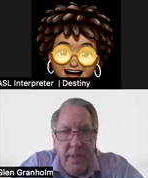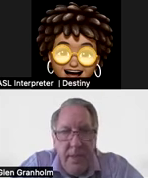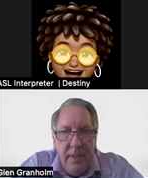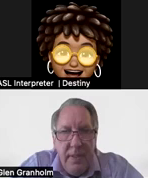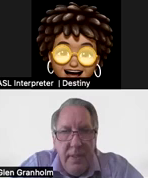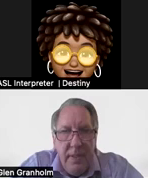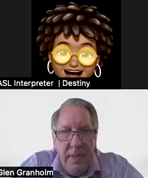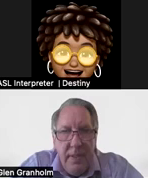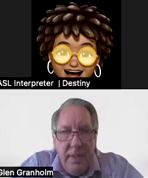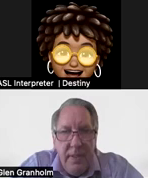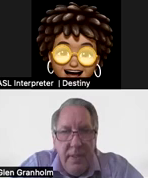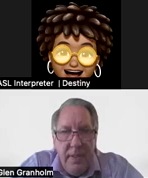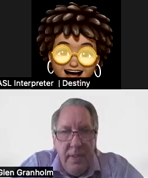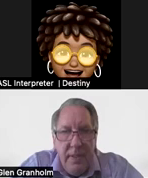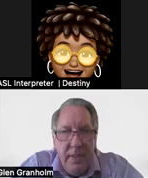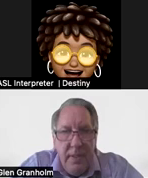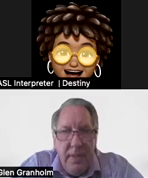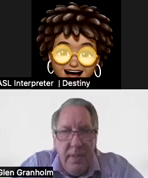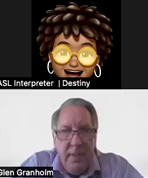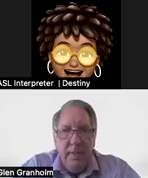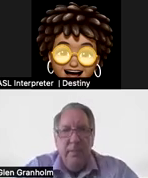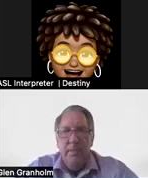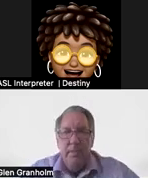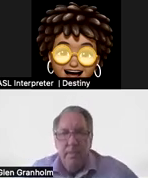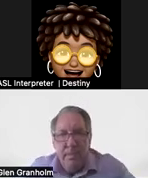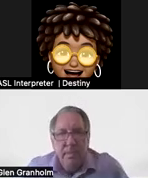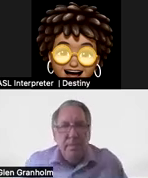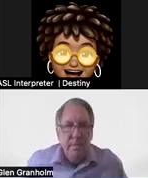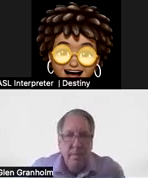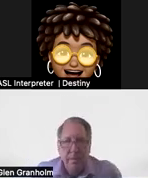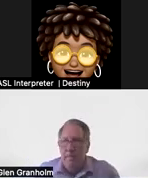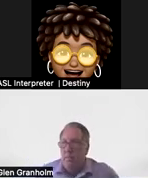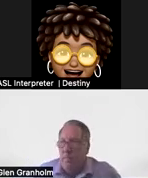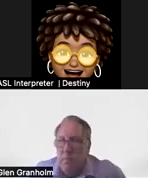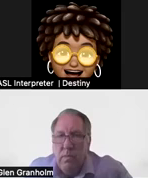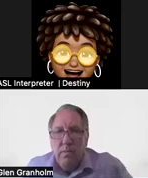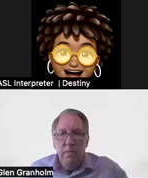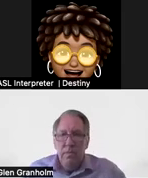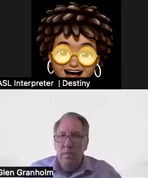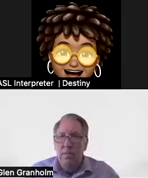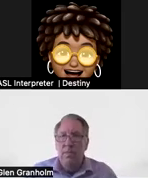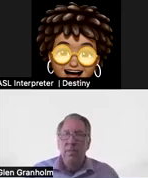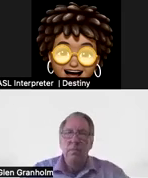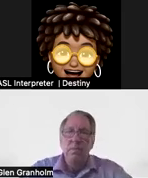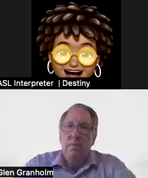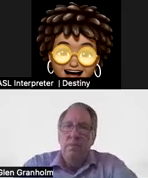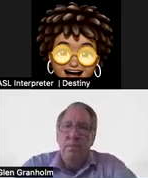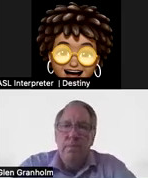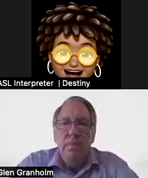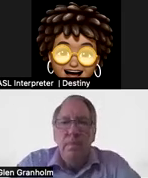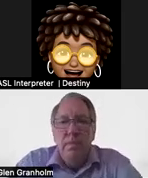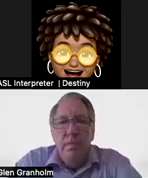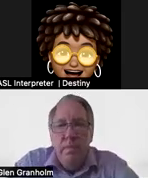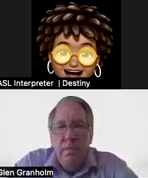have bookshelves or bookcases, any top heavy furniture that's in bedrooms or high traffic areas or china cabinets,